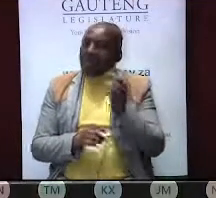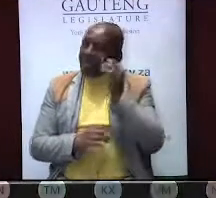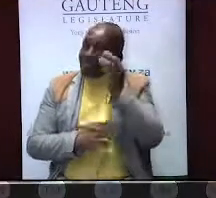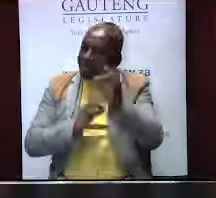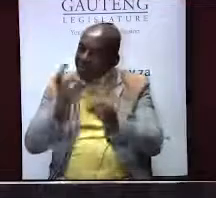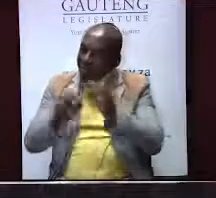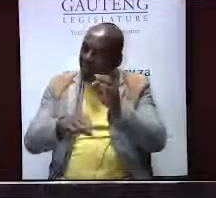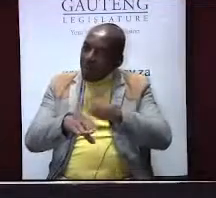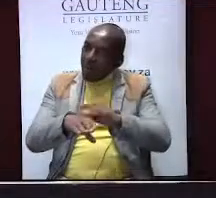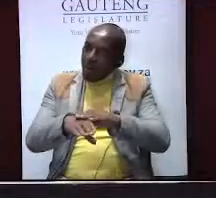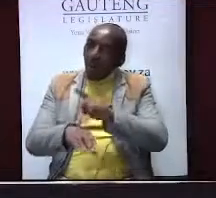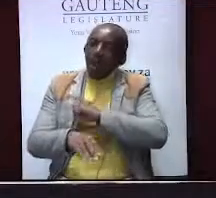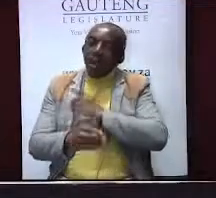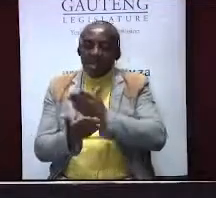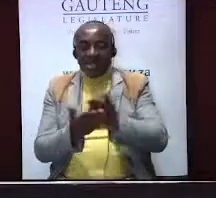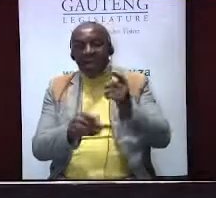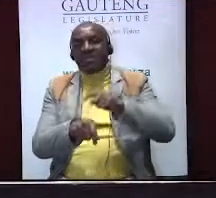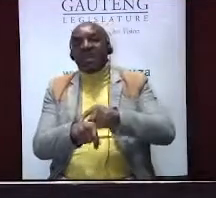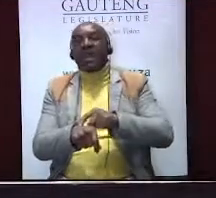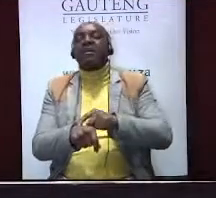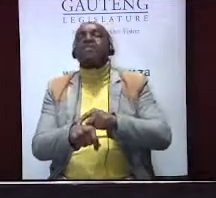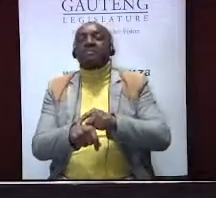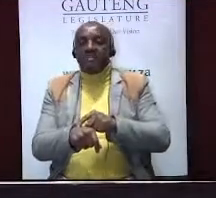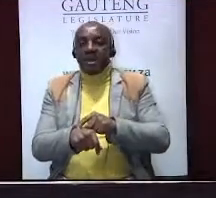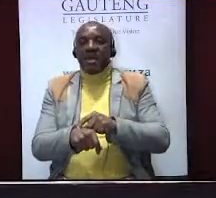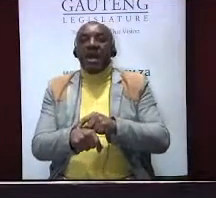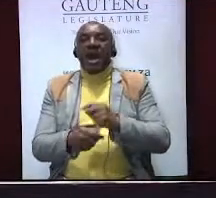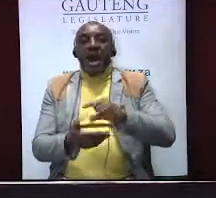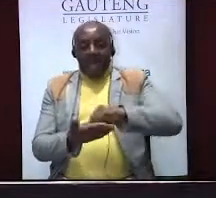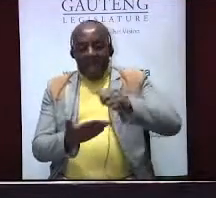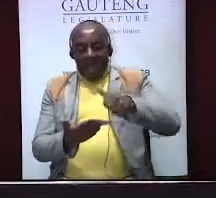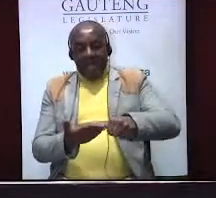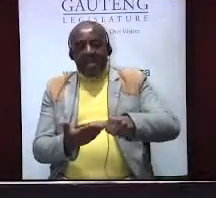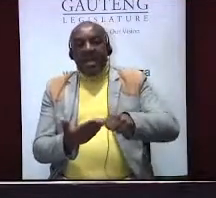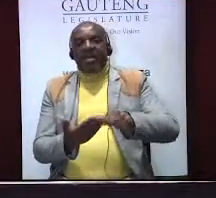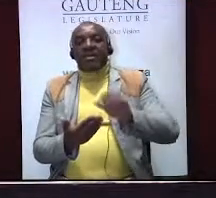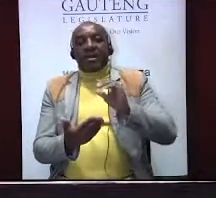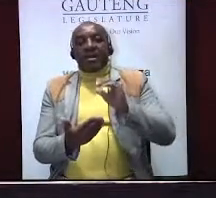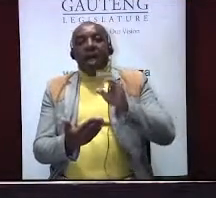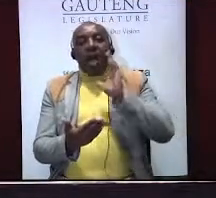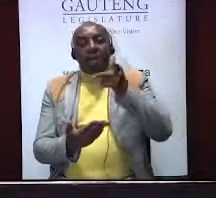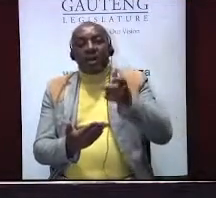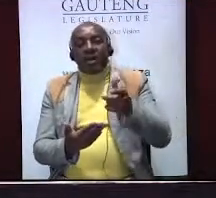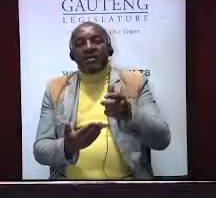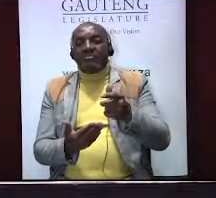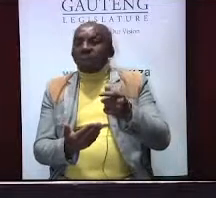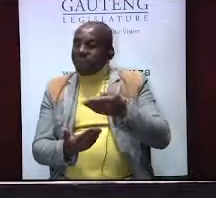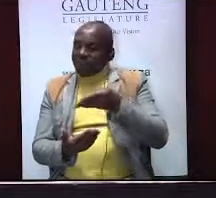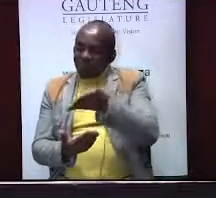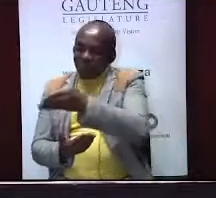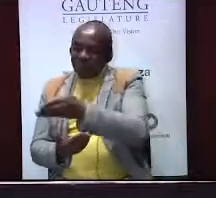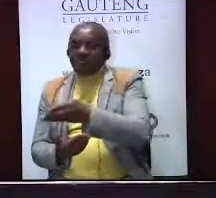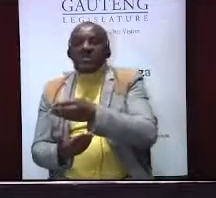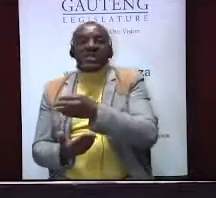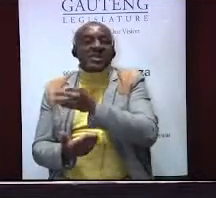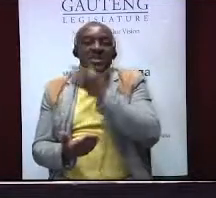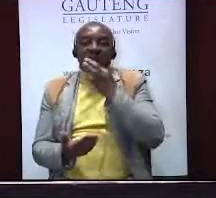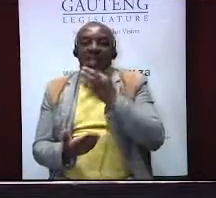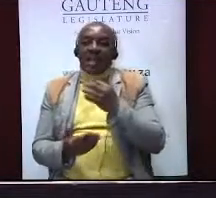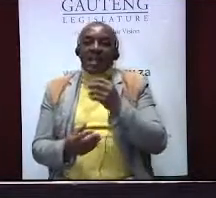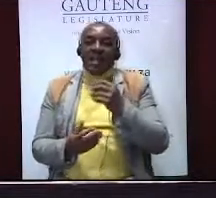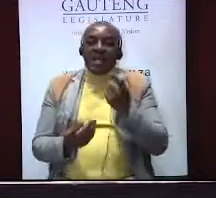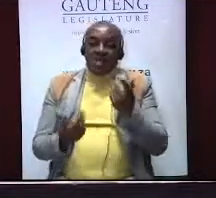sometimes we do get letters of people saying we need to do that. So with these few